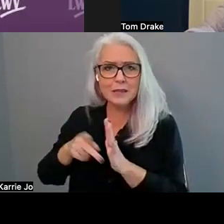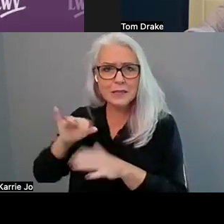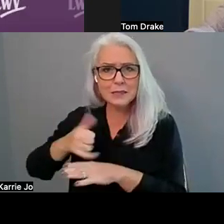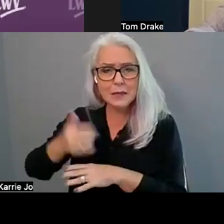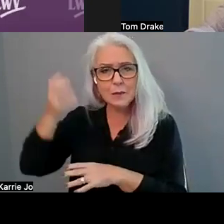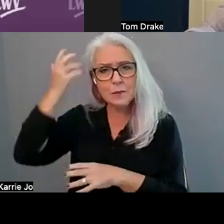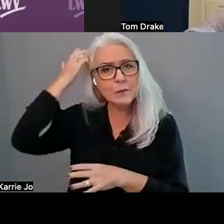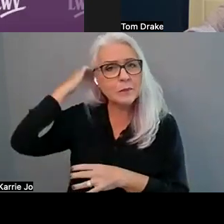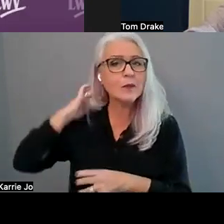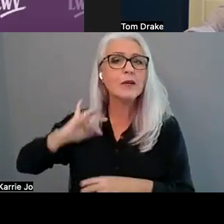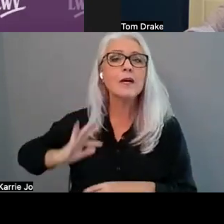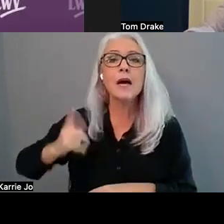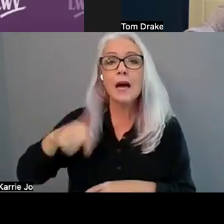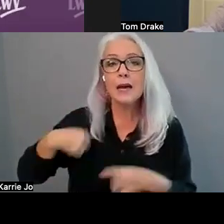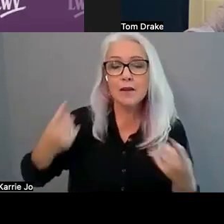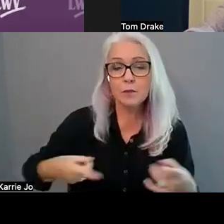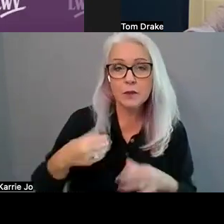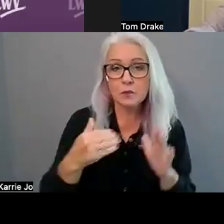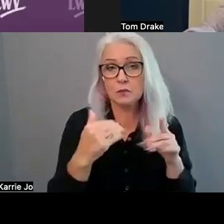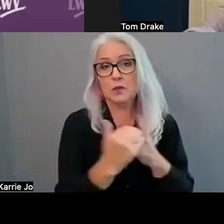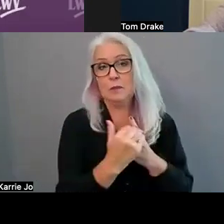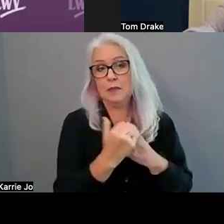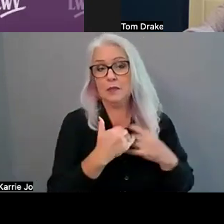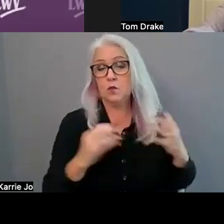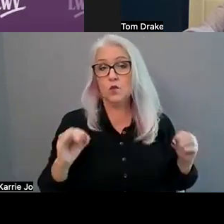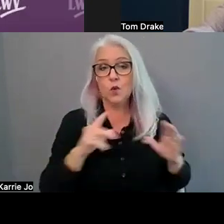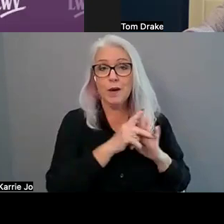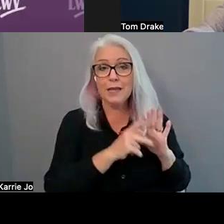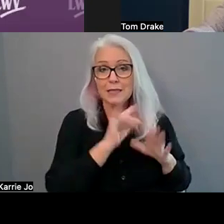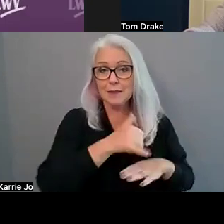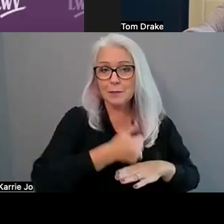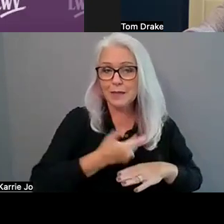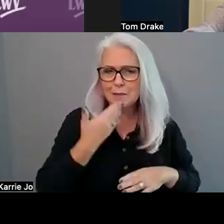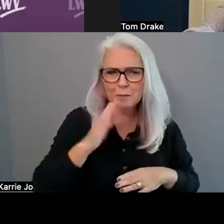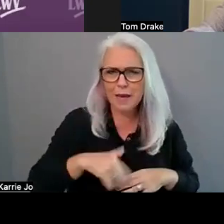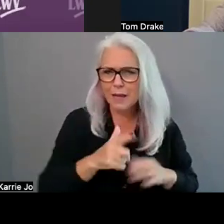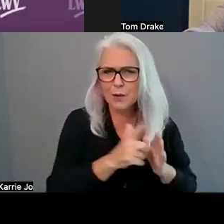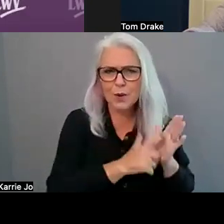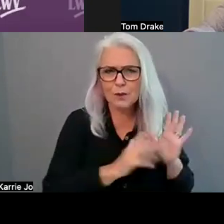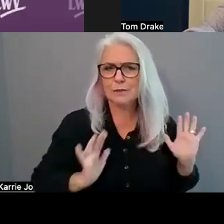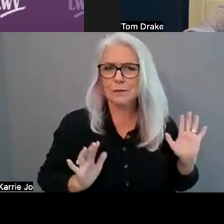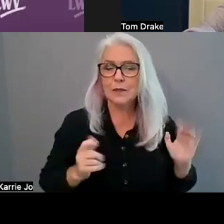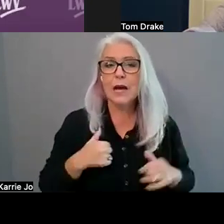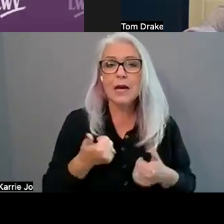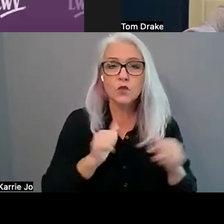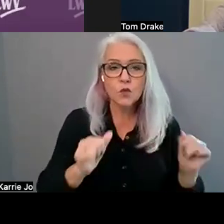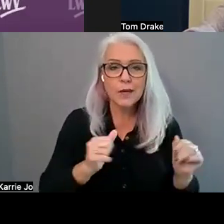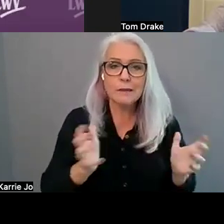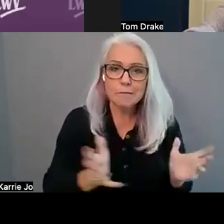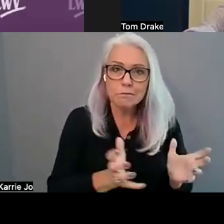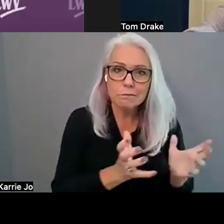reminded that legislating based on no policy in place is bad legislation. I tried to drive that point